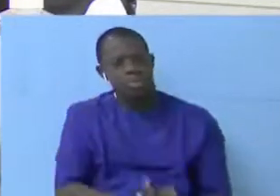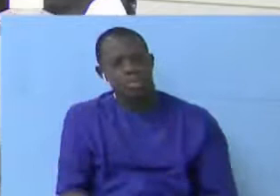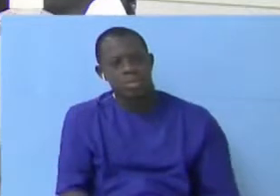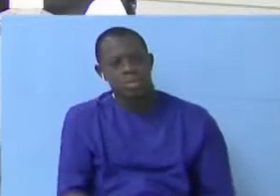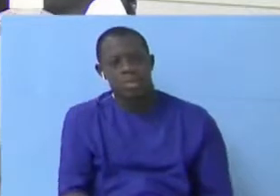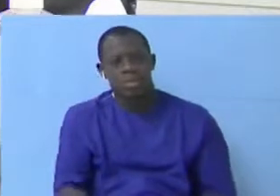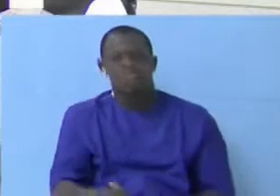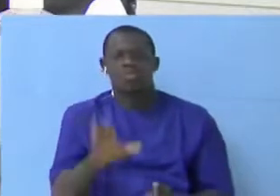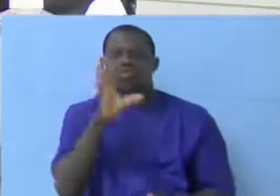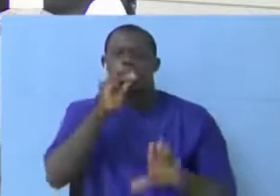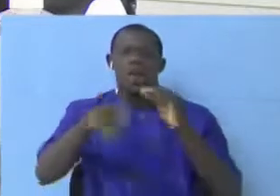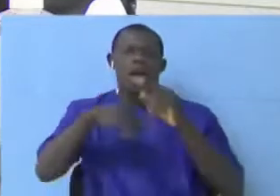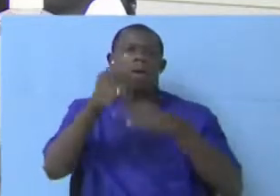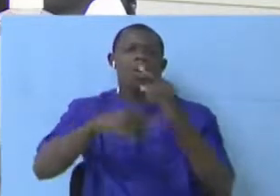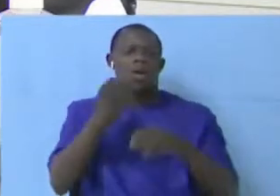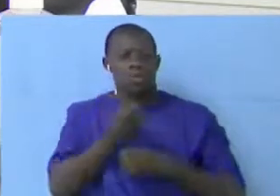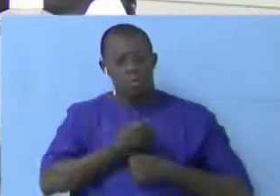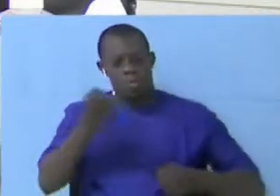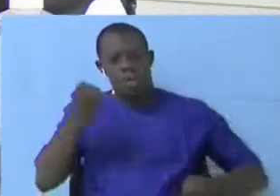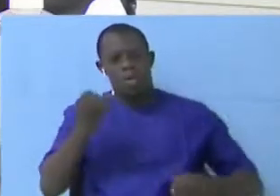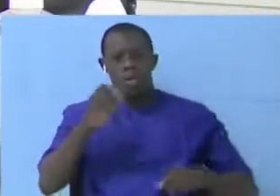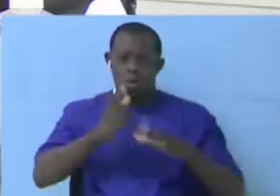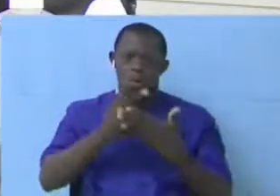Let alone arms and ammunition. So